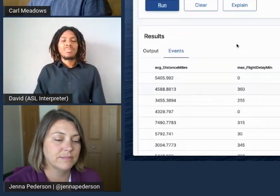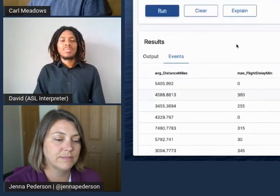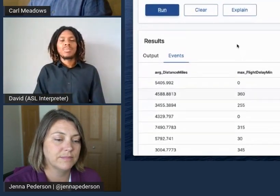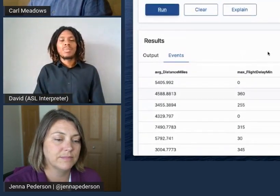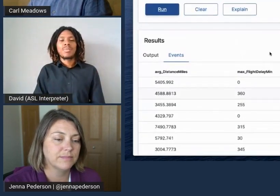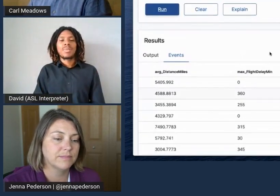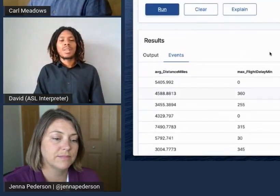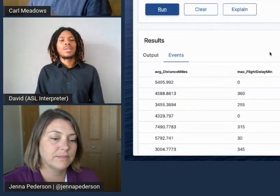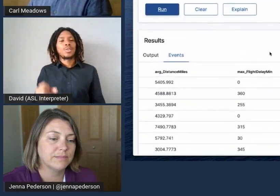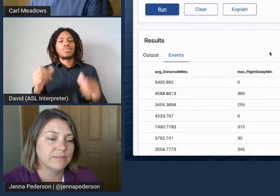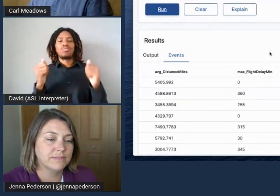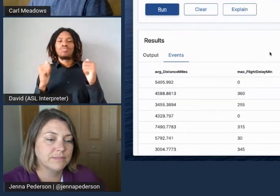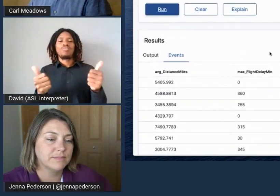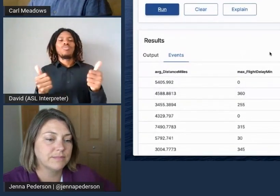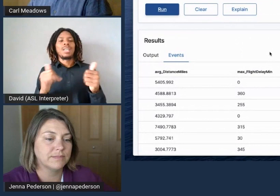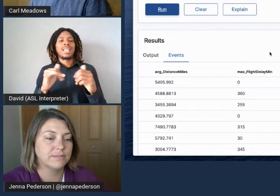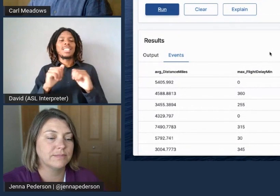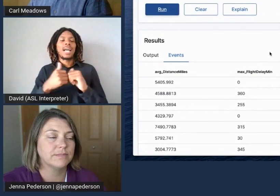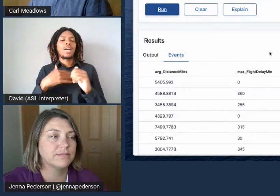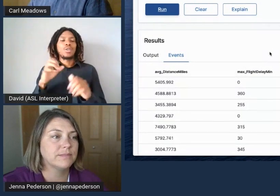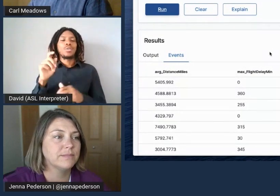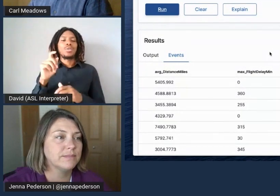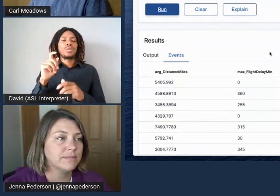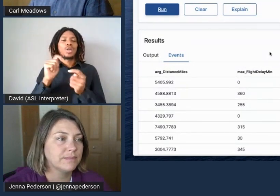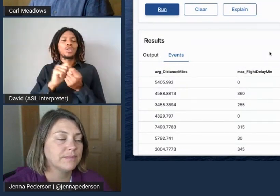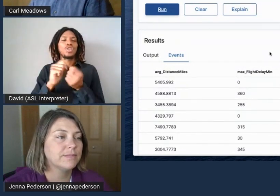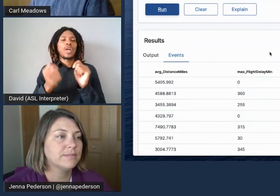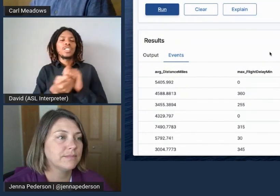So great. So that's how I do a transform job.